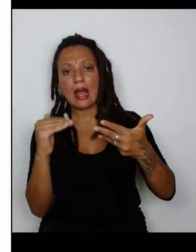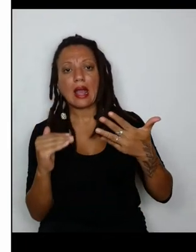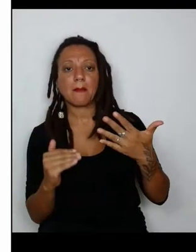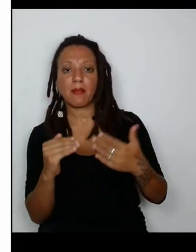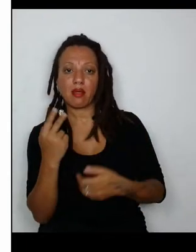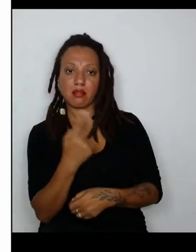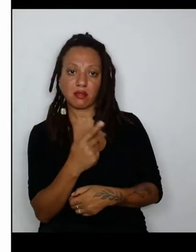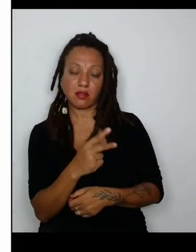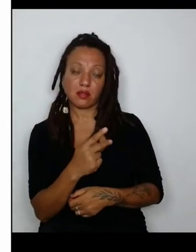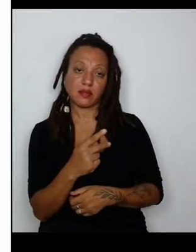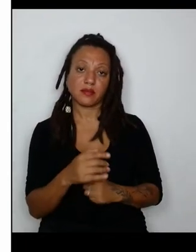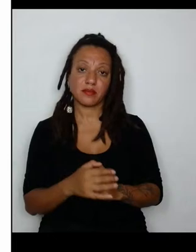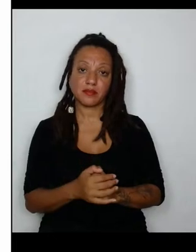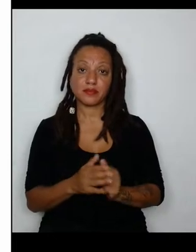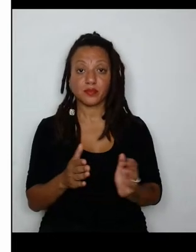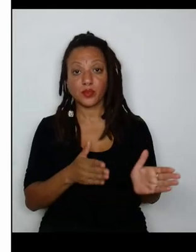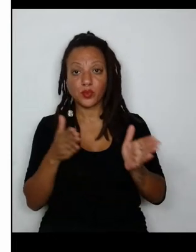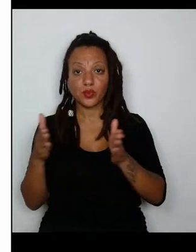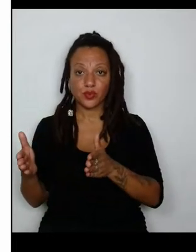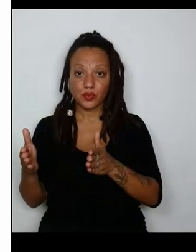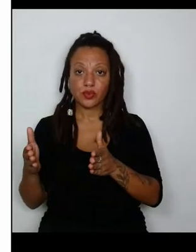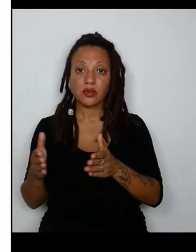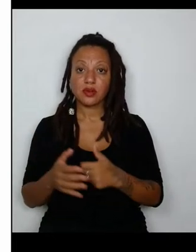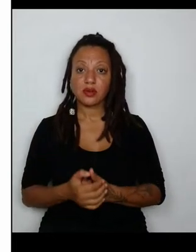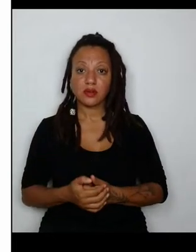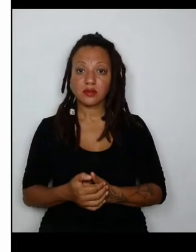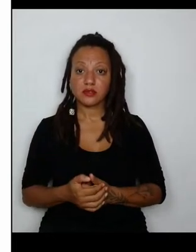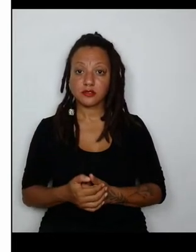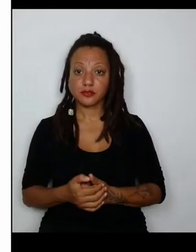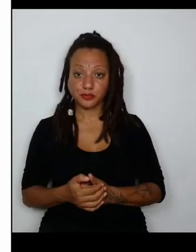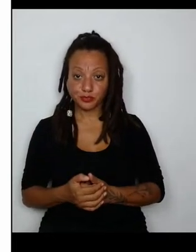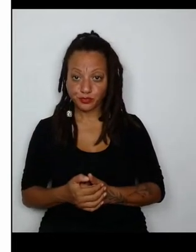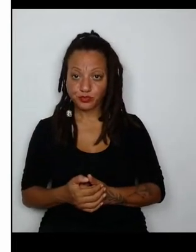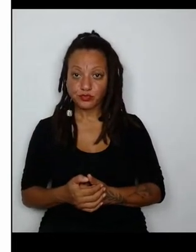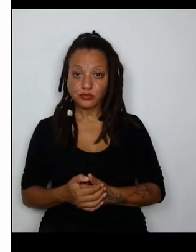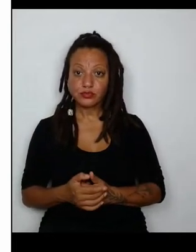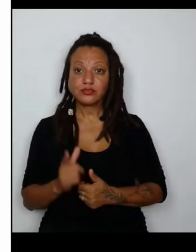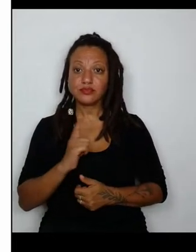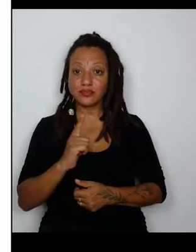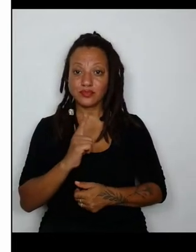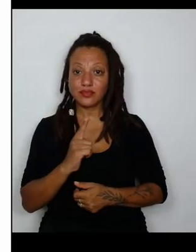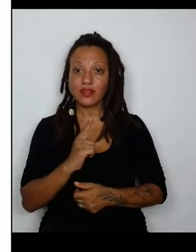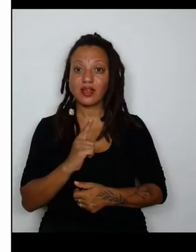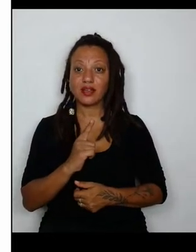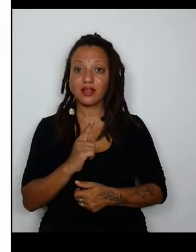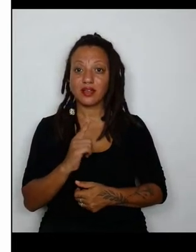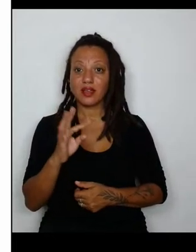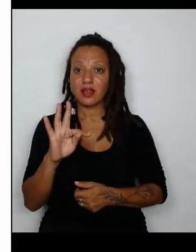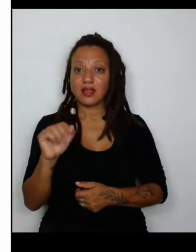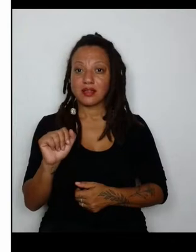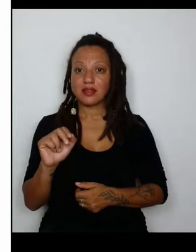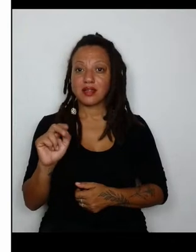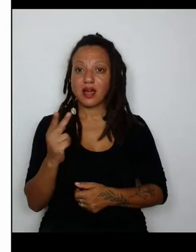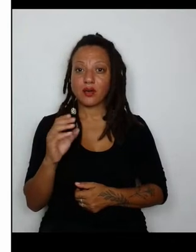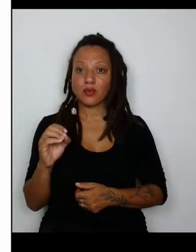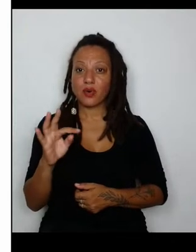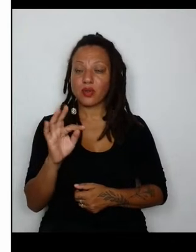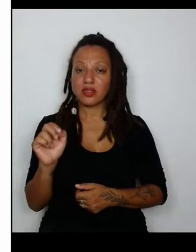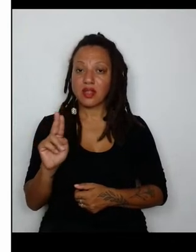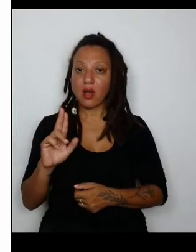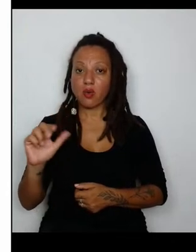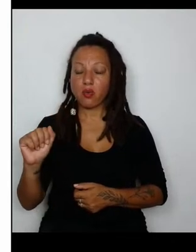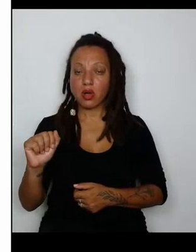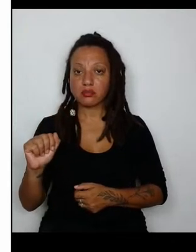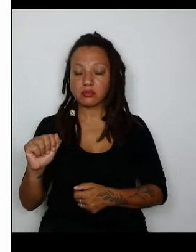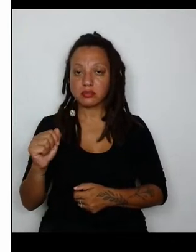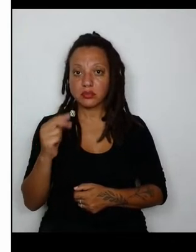powerful and dignified gaze of course this photograph was a source for a gauguin painting but it's also actually